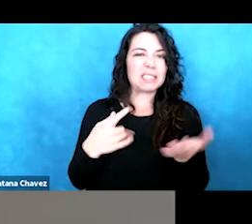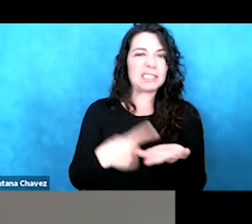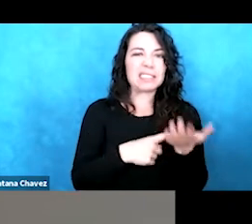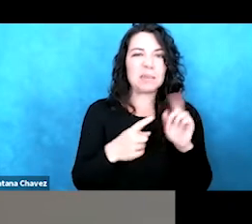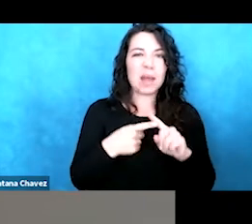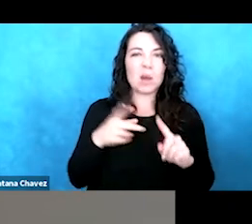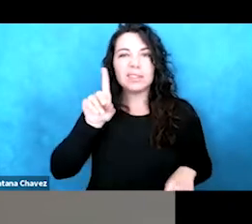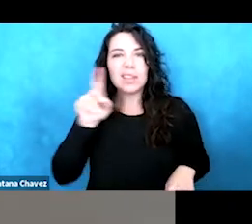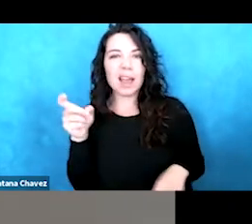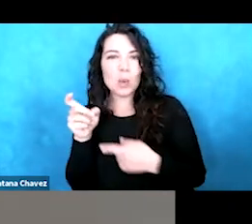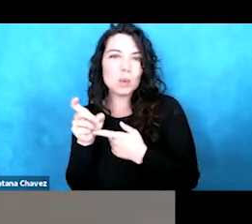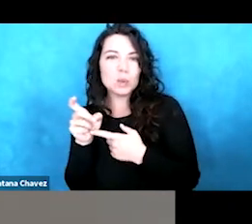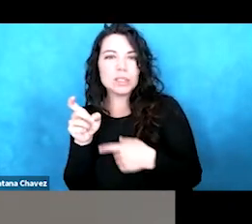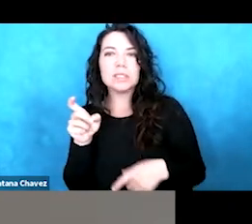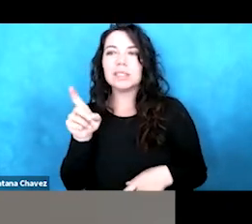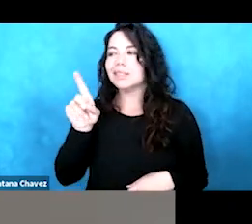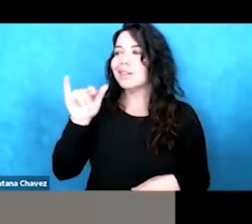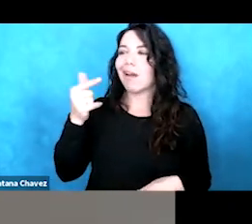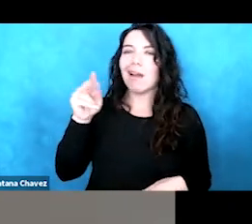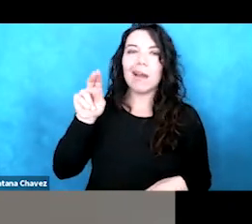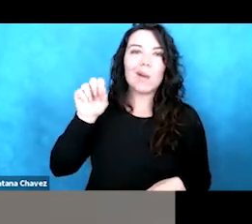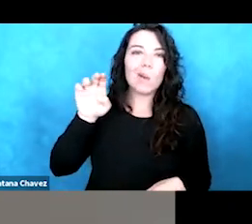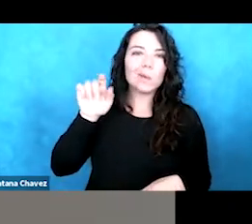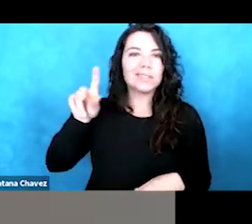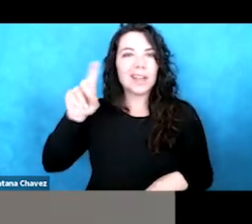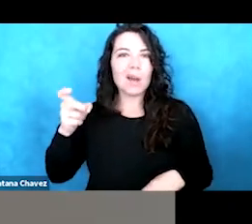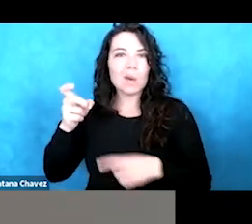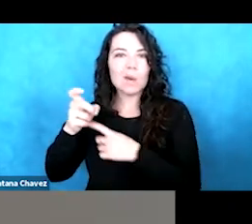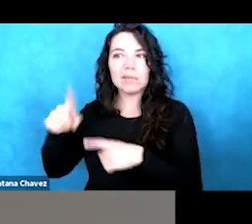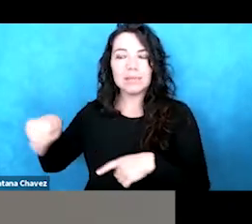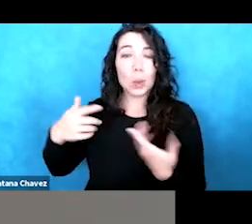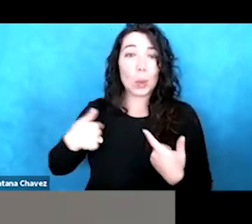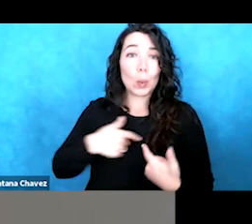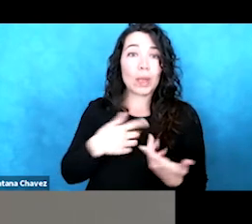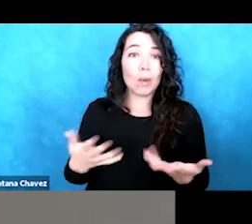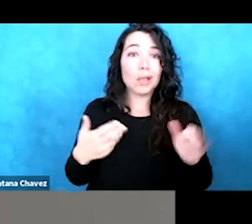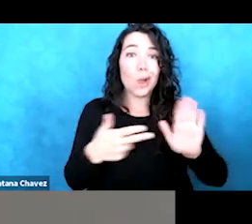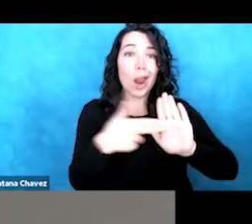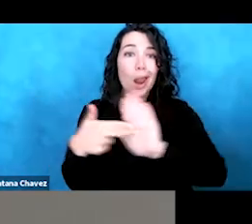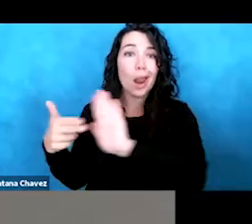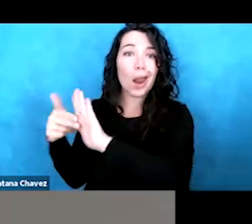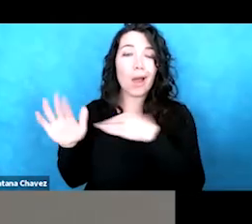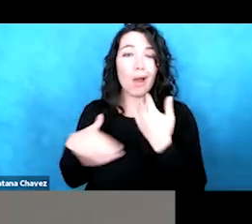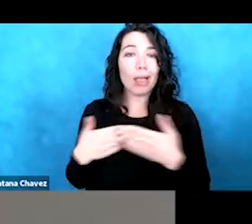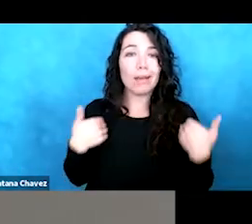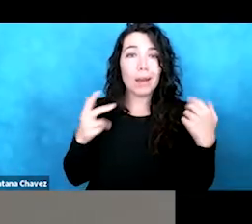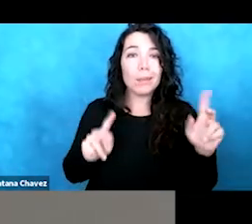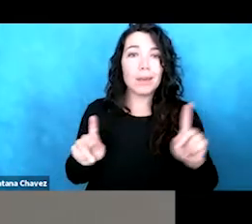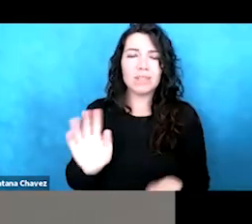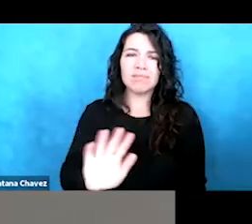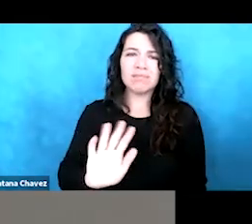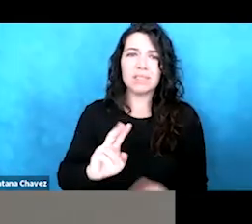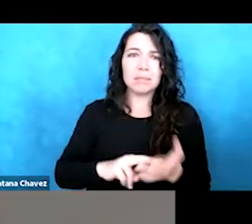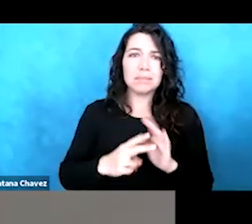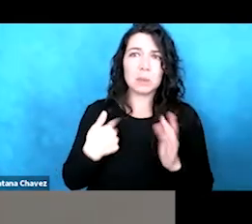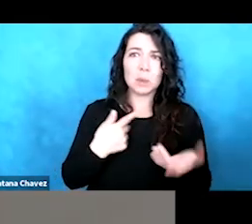to diagnose any young people coming into our service, because then we have a duty to refer them to state services. The trouble there is that the